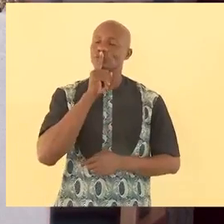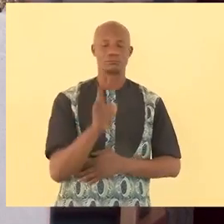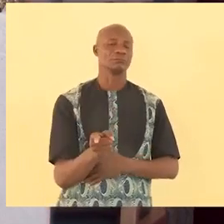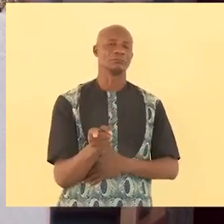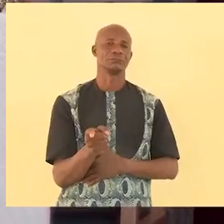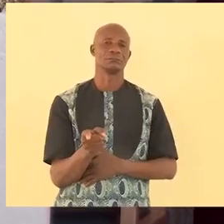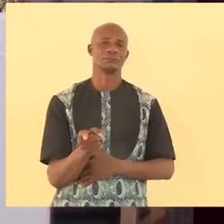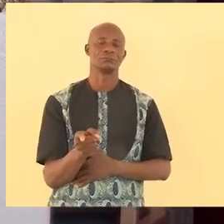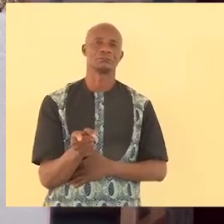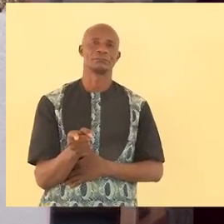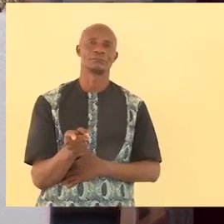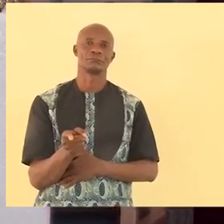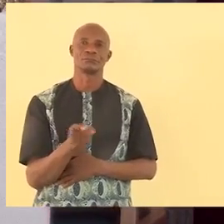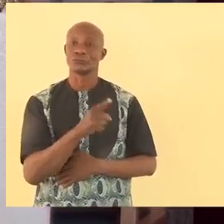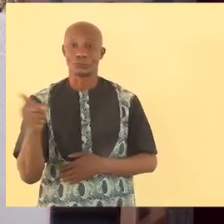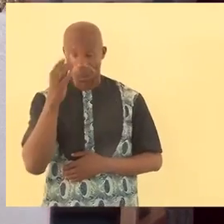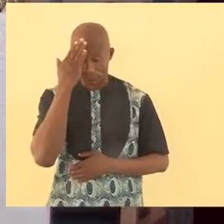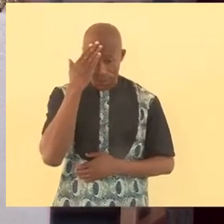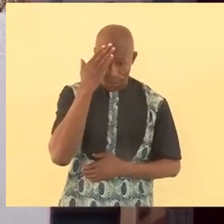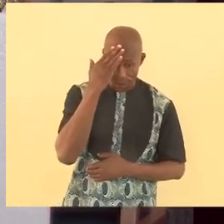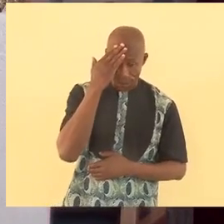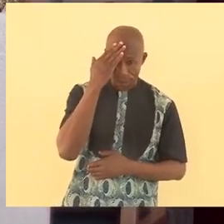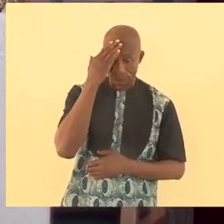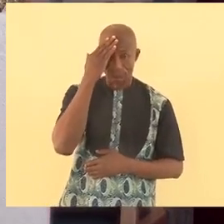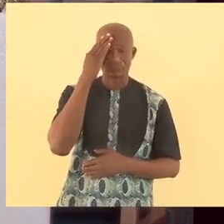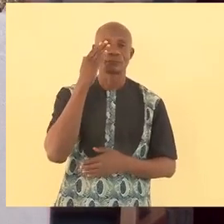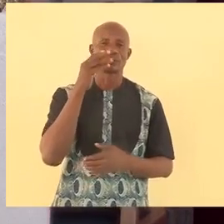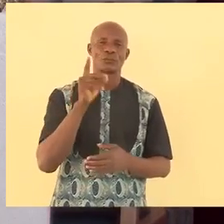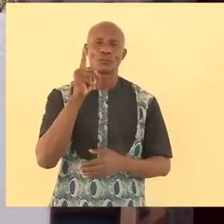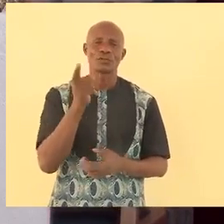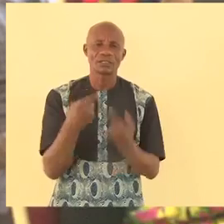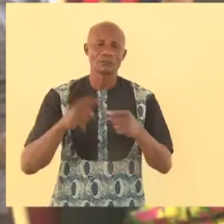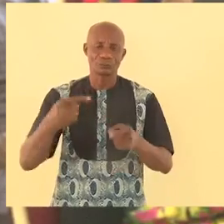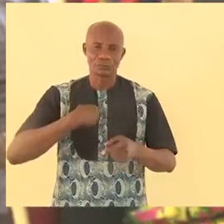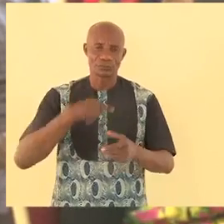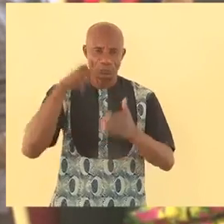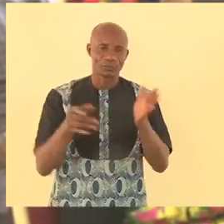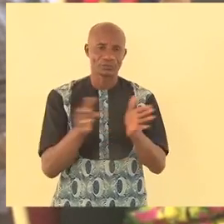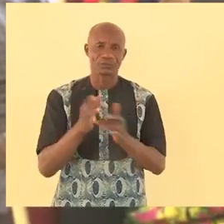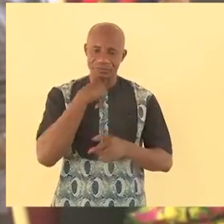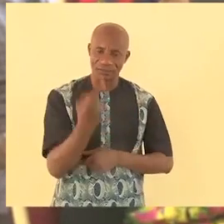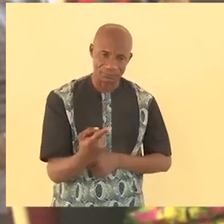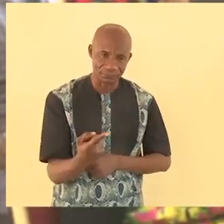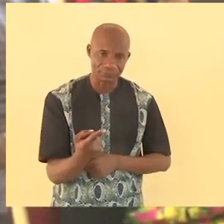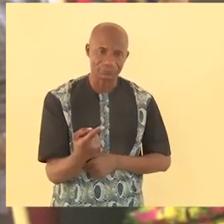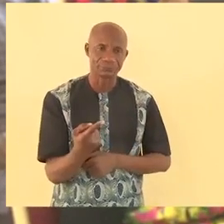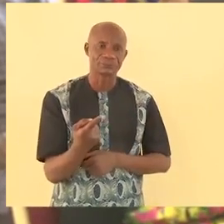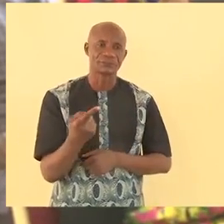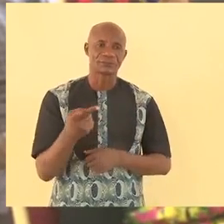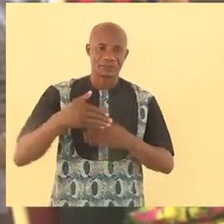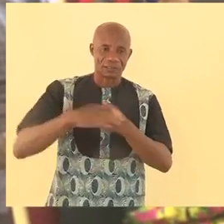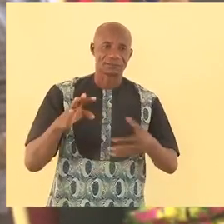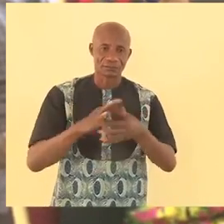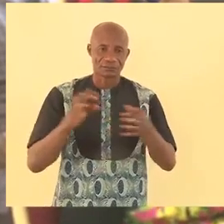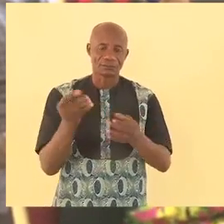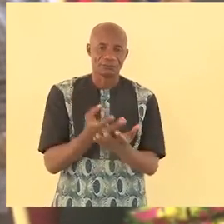But it's true. Yes. Okay. And you know, when I read that question, what came to me is what Jesus Christ said after he gave the